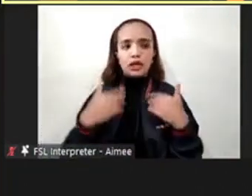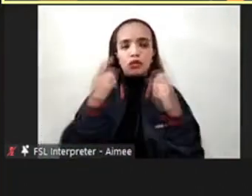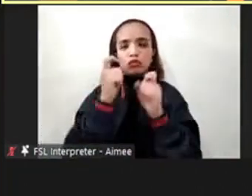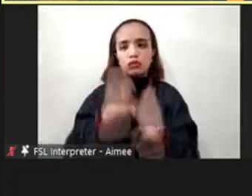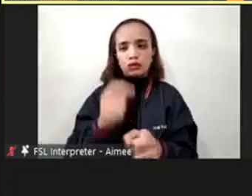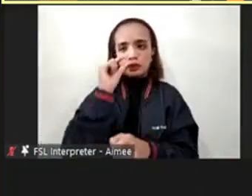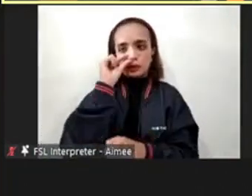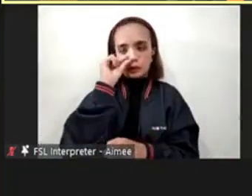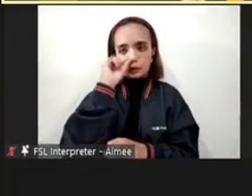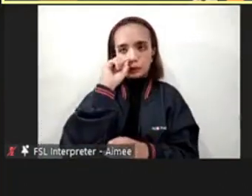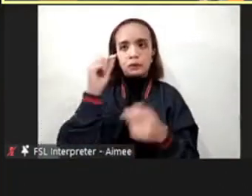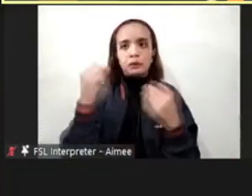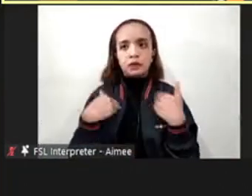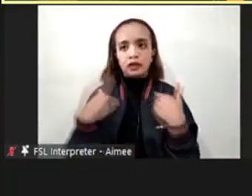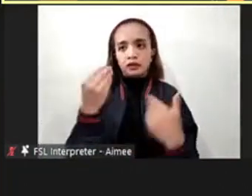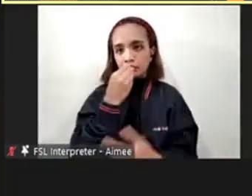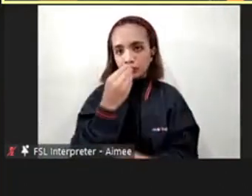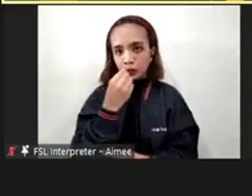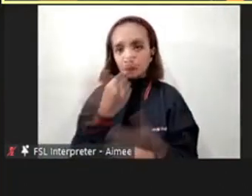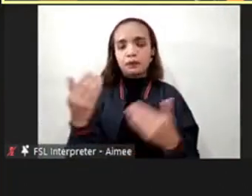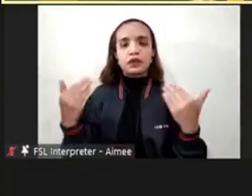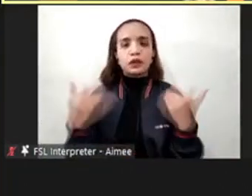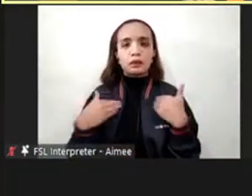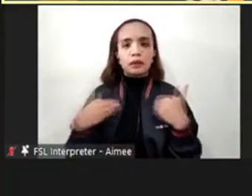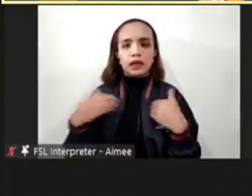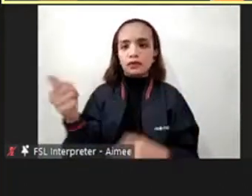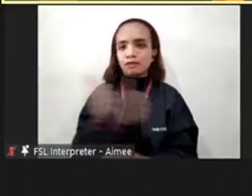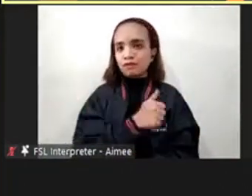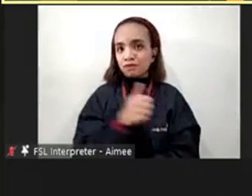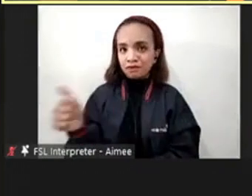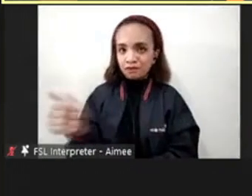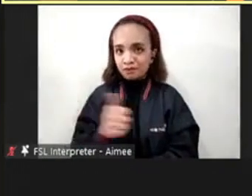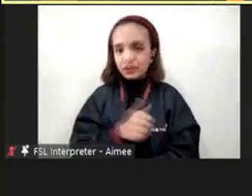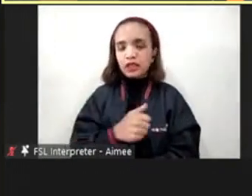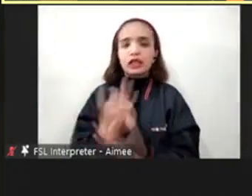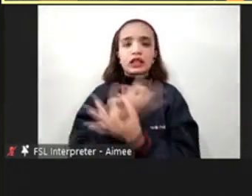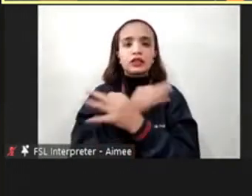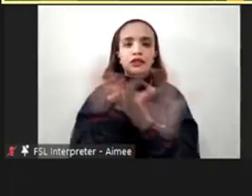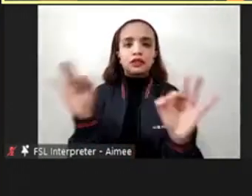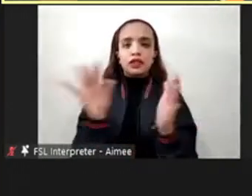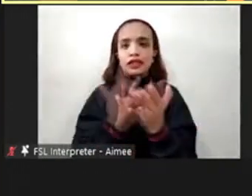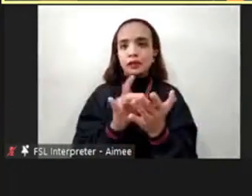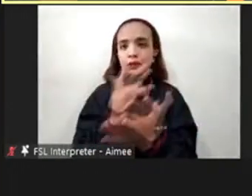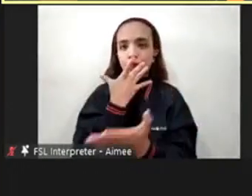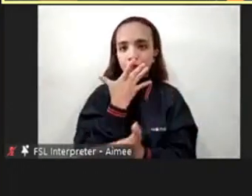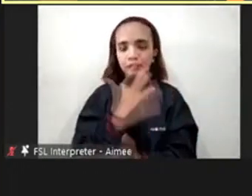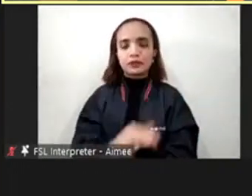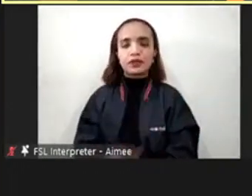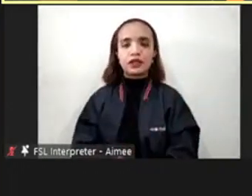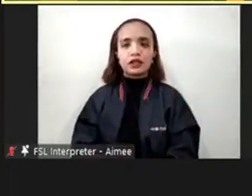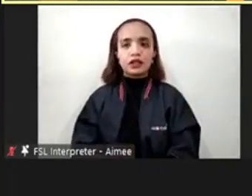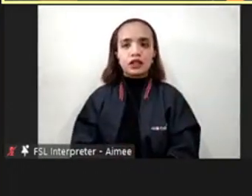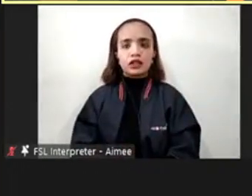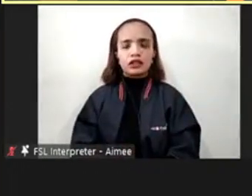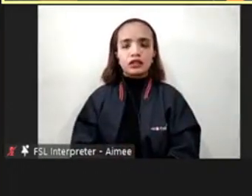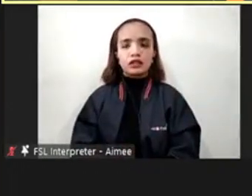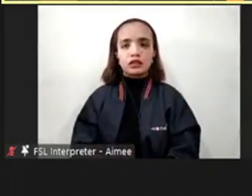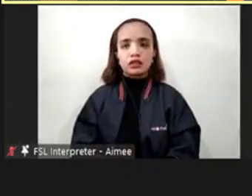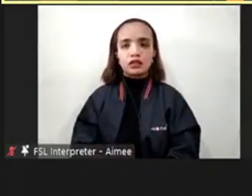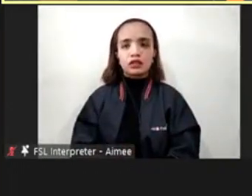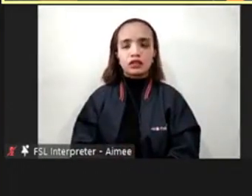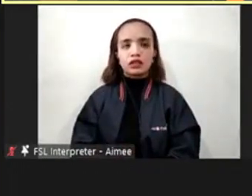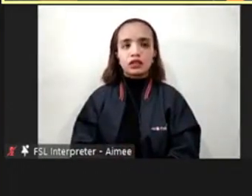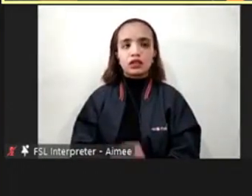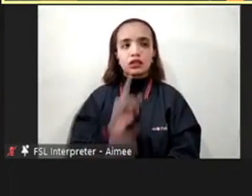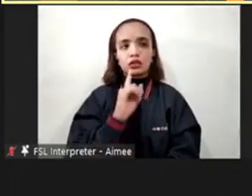silang pagkain, meron silang pamasahe, libre yung gamot, So there's really the generosity of